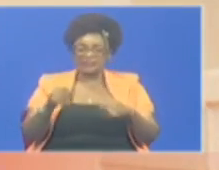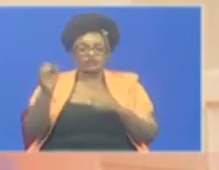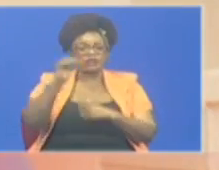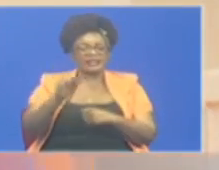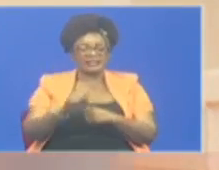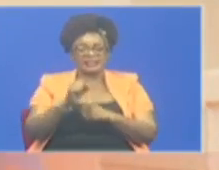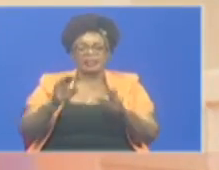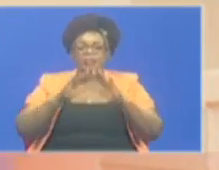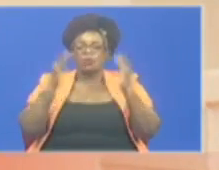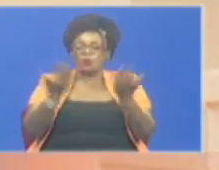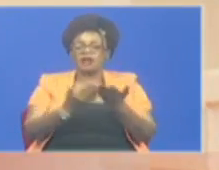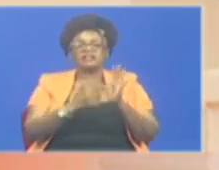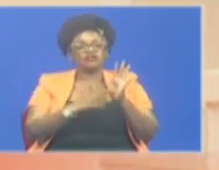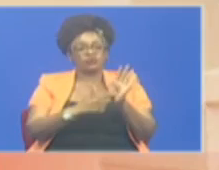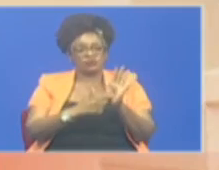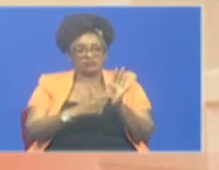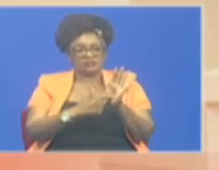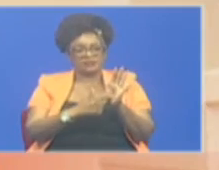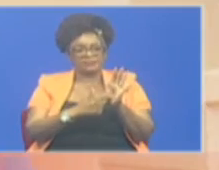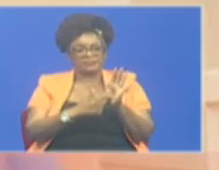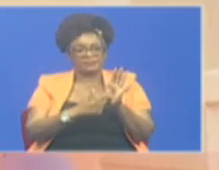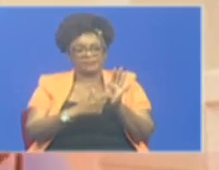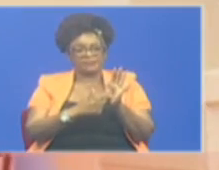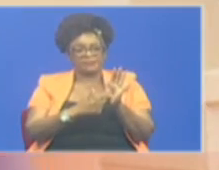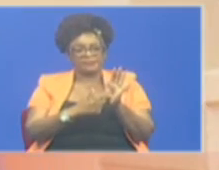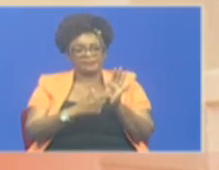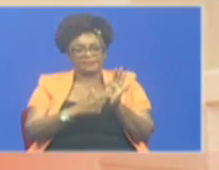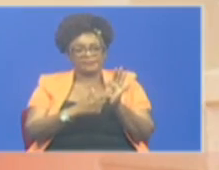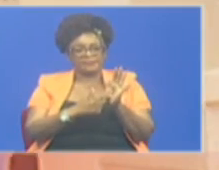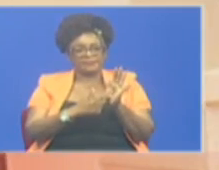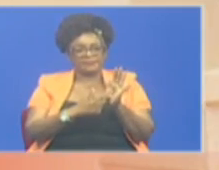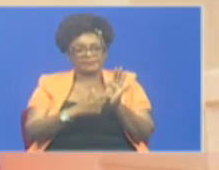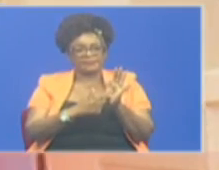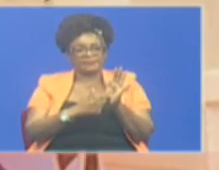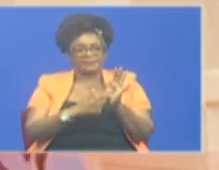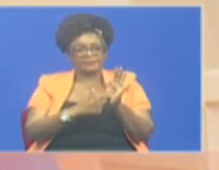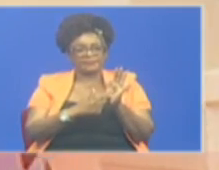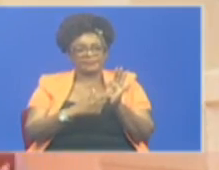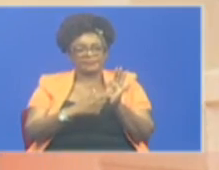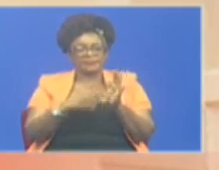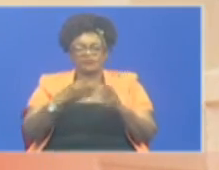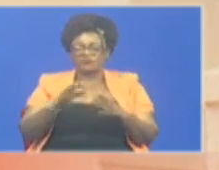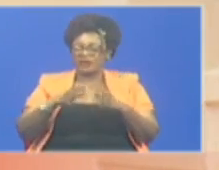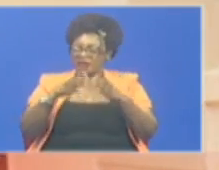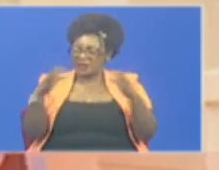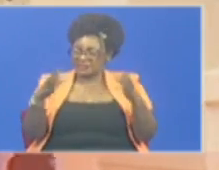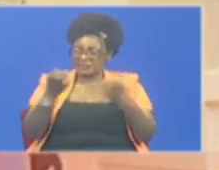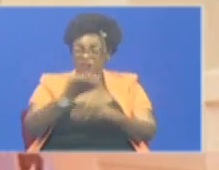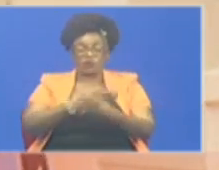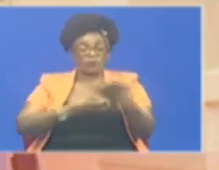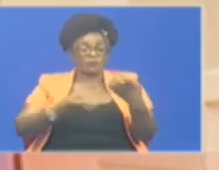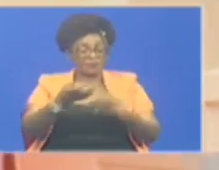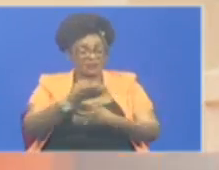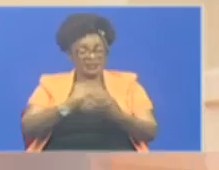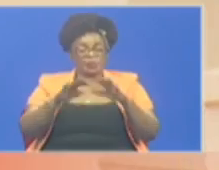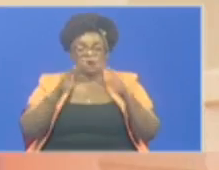showing. The countries with the largest economies in the world